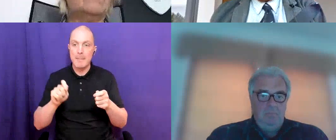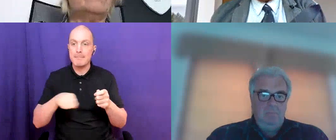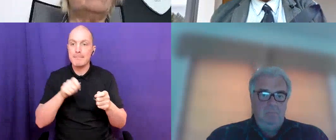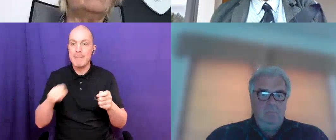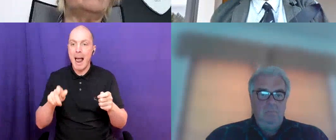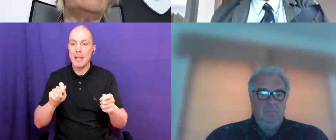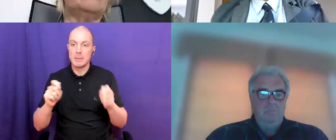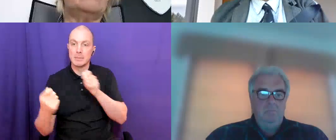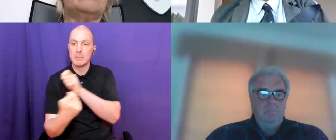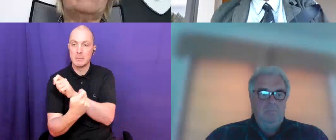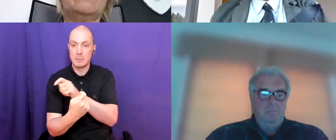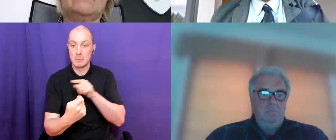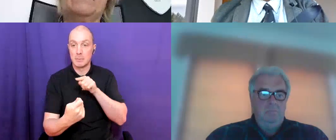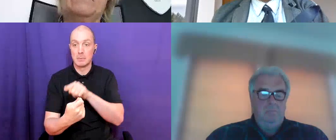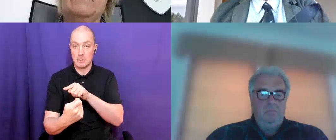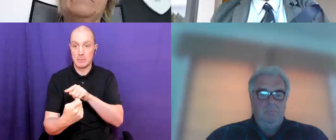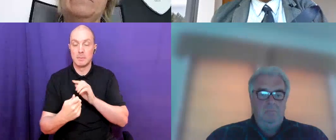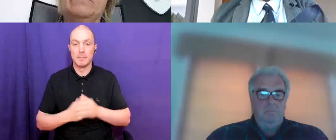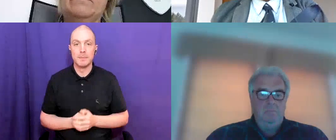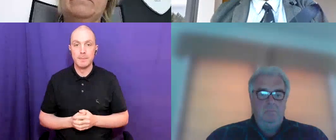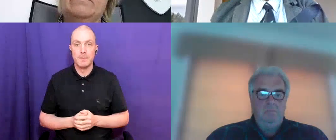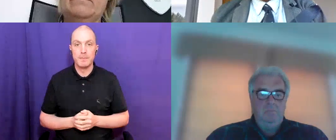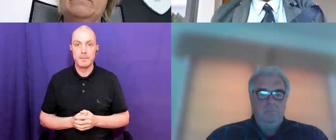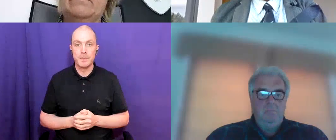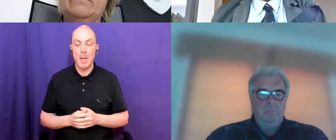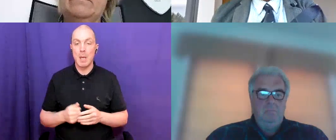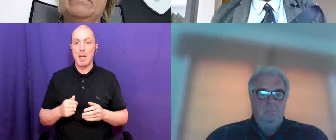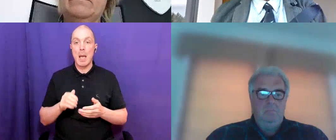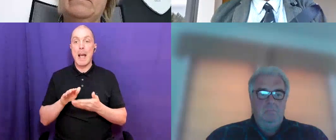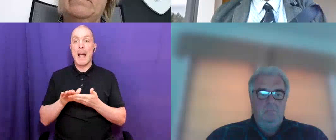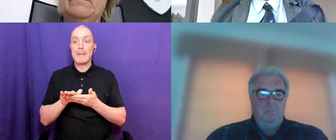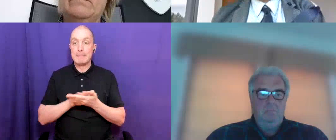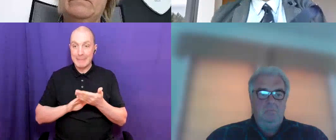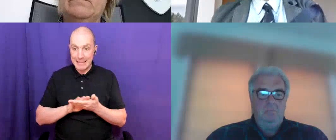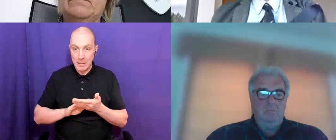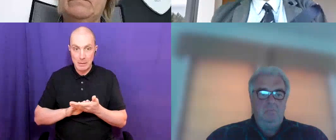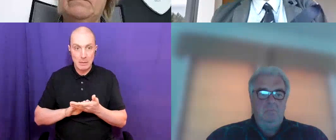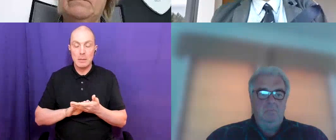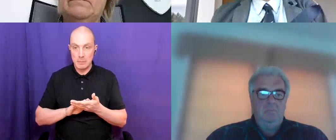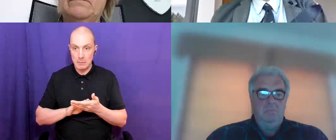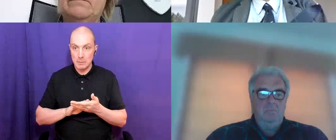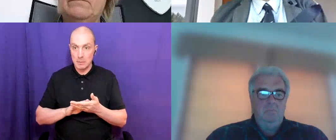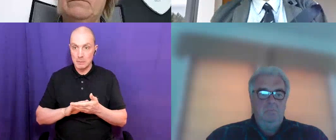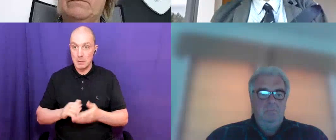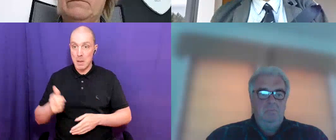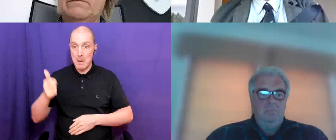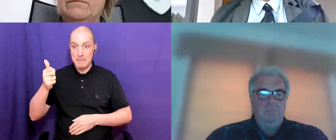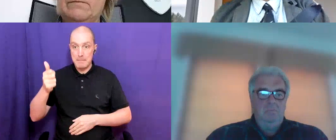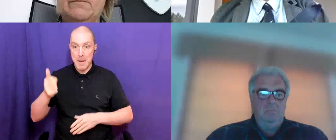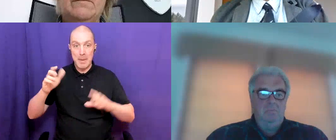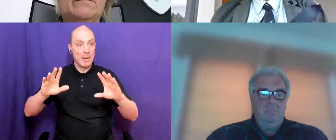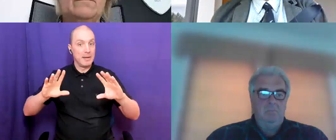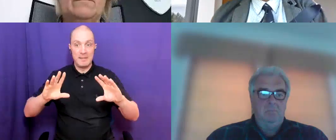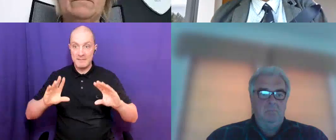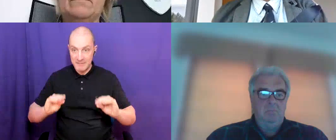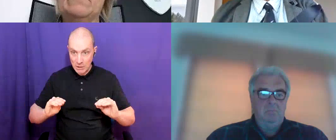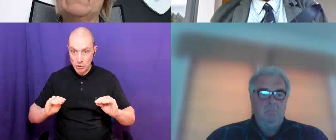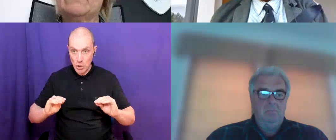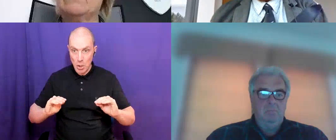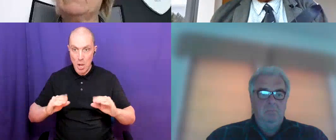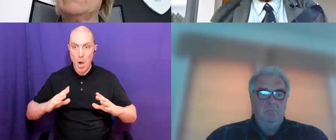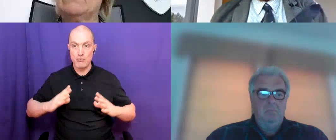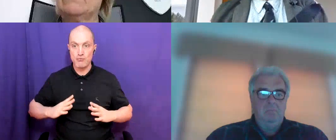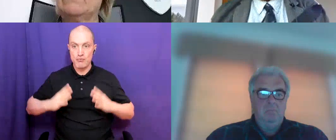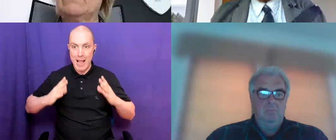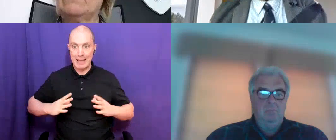These stages allow us, following the close of poll, to ensure that all postal votes will be processed and ready for verification at